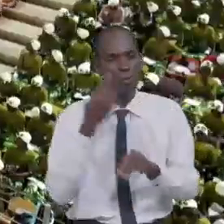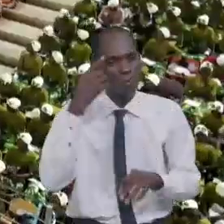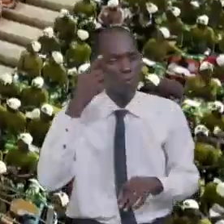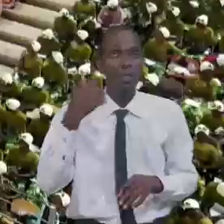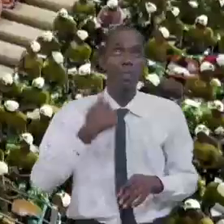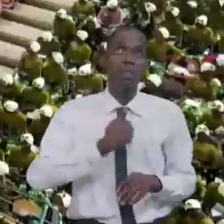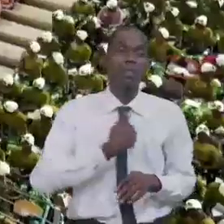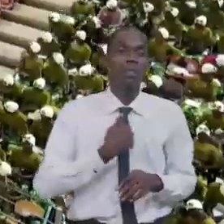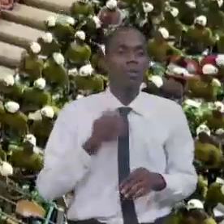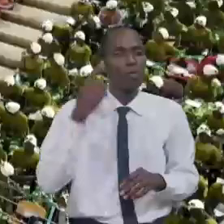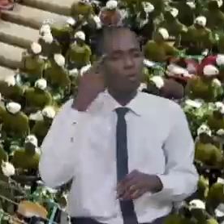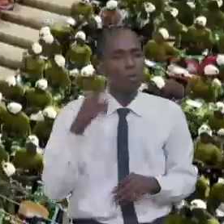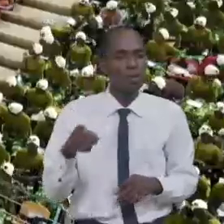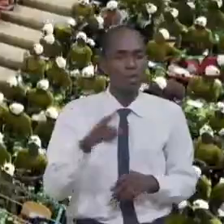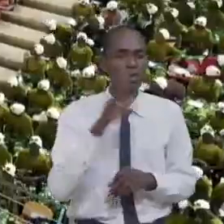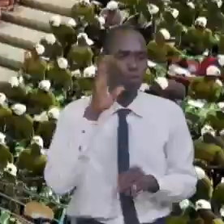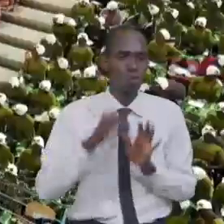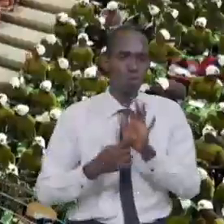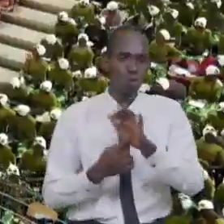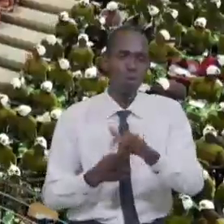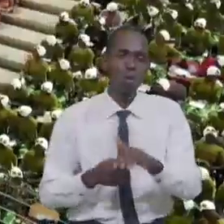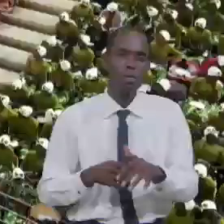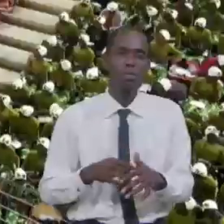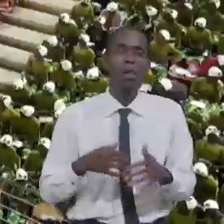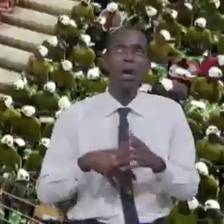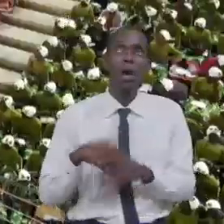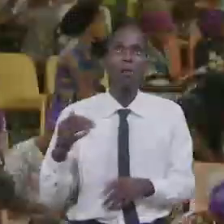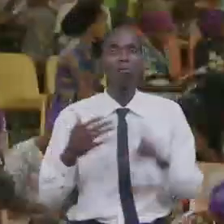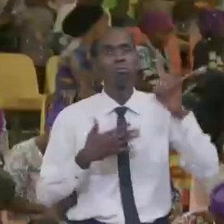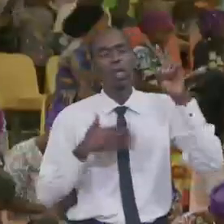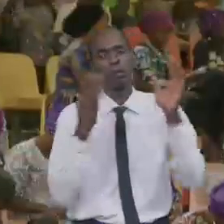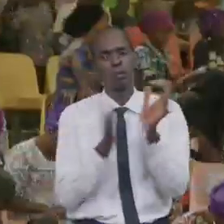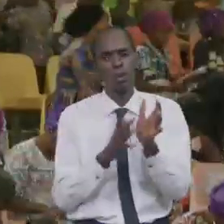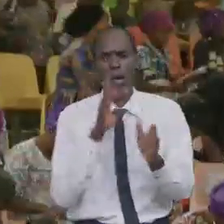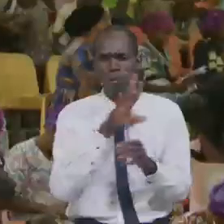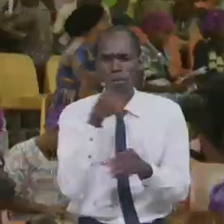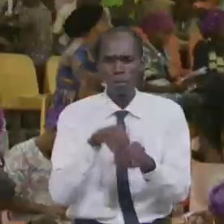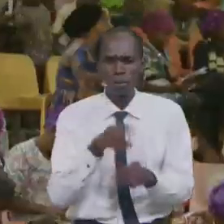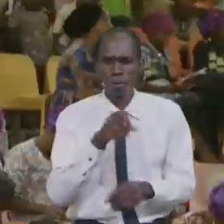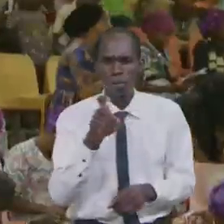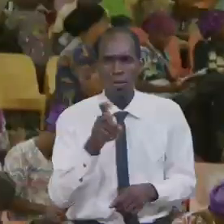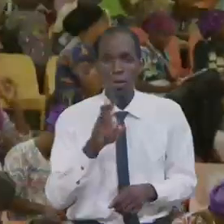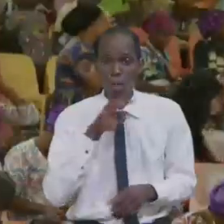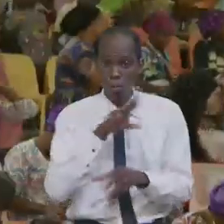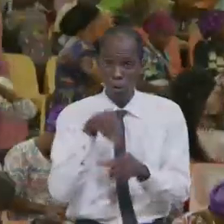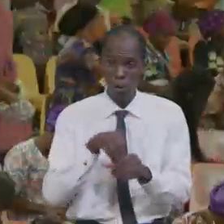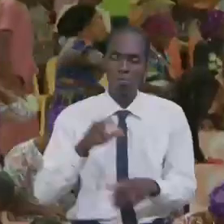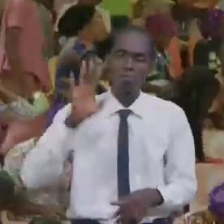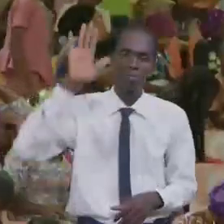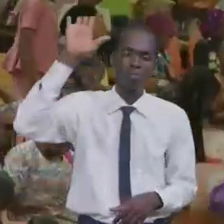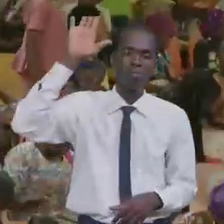forth my praise. Amen. Are you part of the people? Yes. Or are you? Amen. Amen.